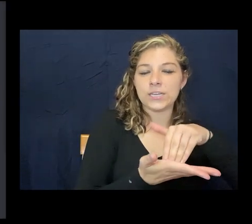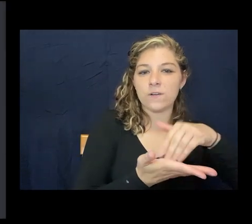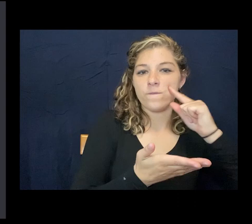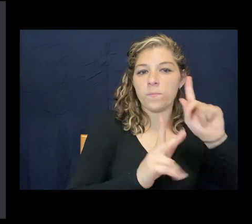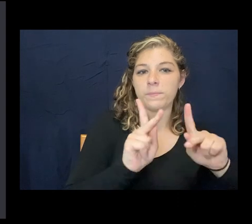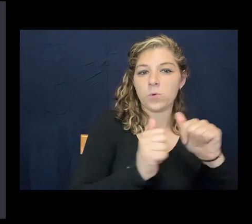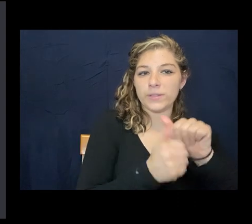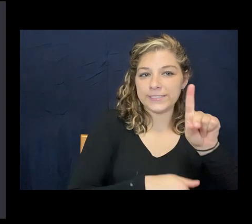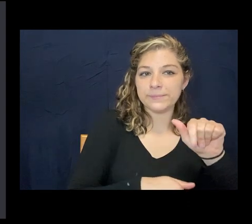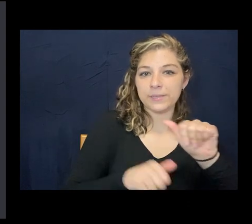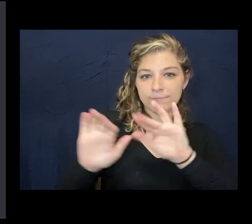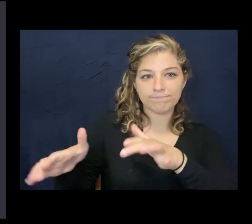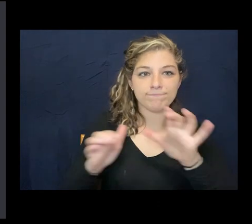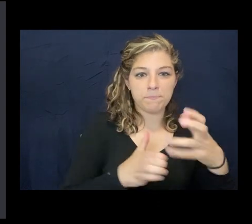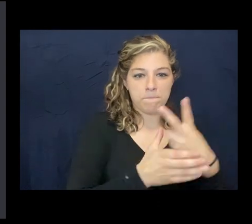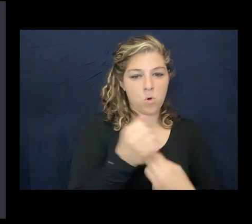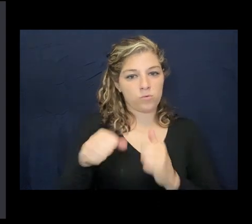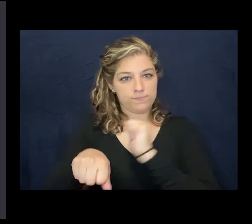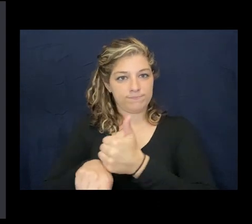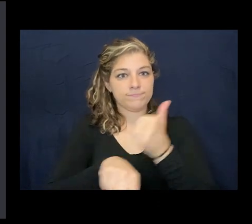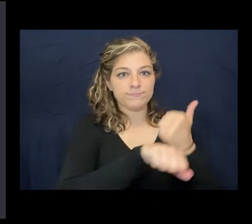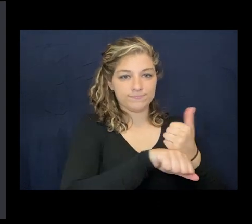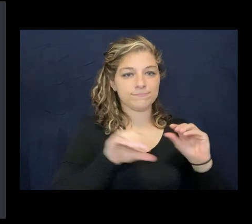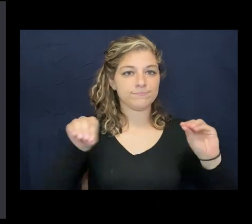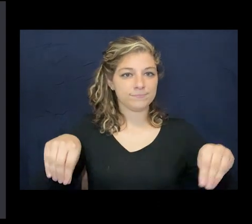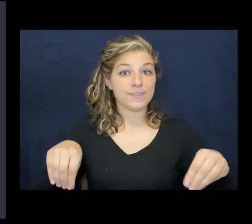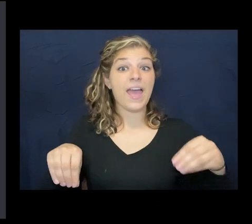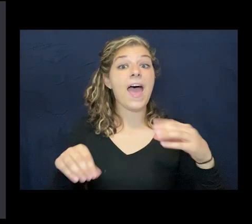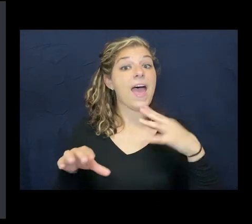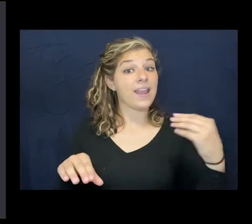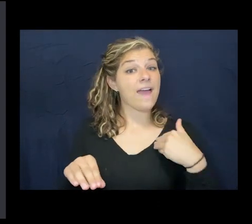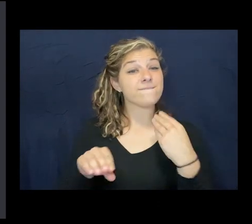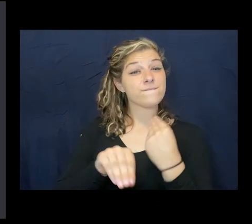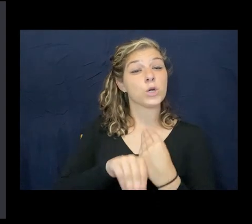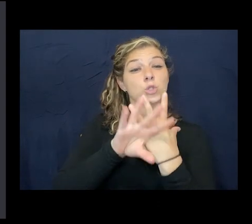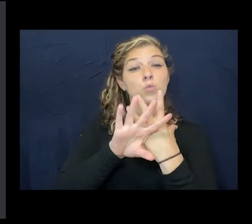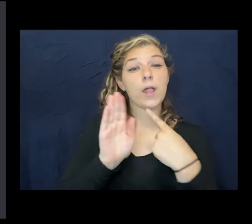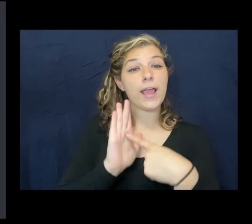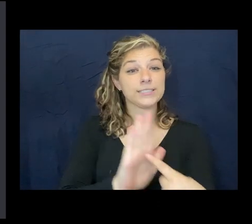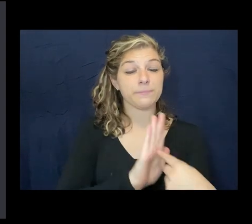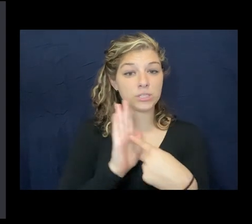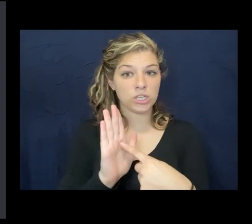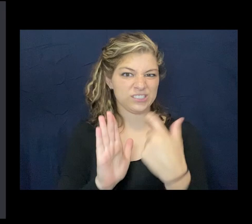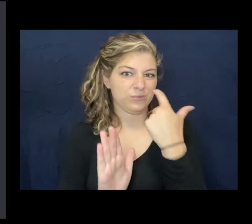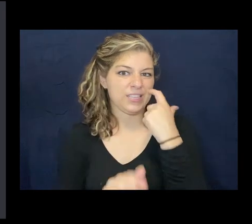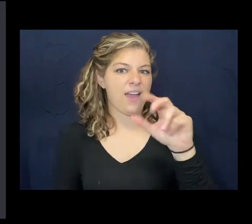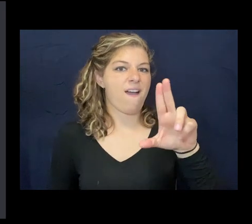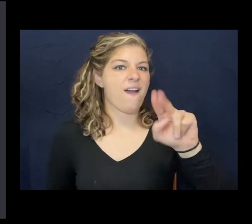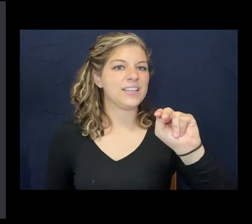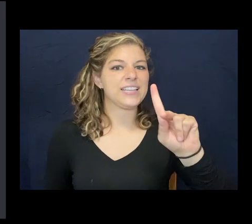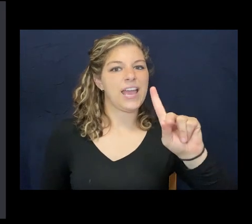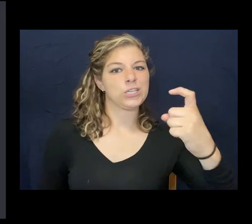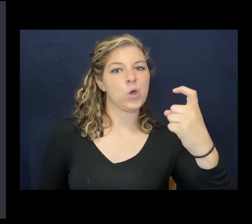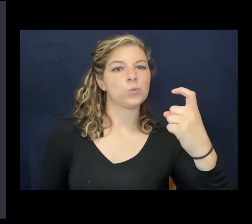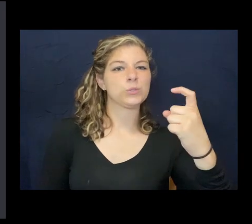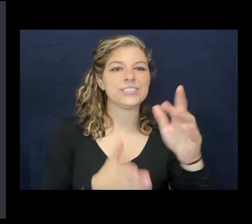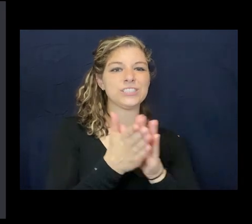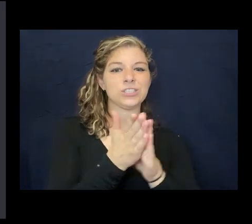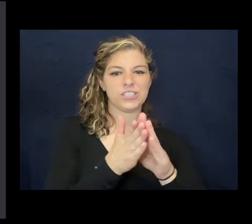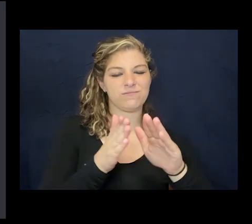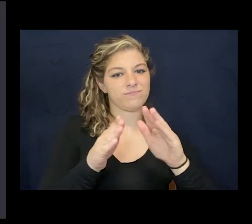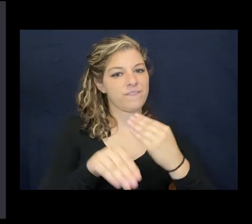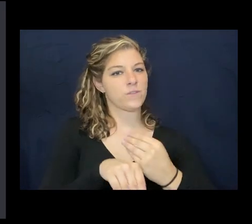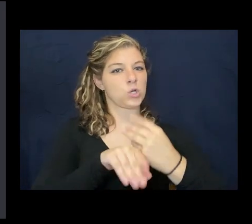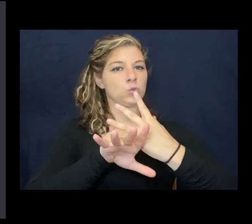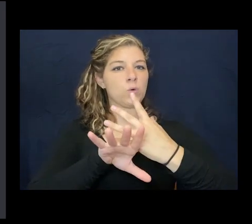for Persons with Disabilities. In addition, we've created virtual exhibitions. Most recently, the Undiagnosed Initiative was launched on the